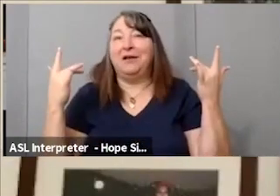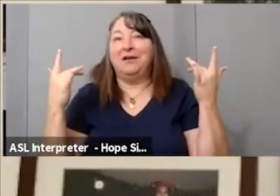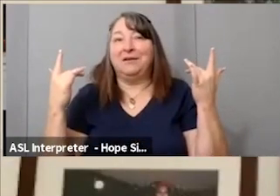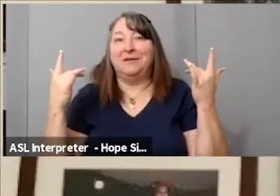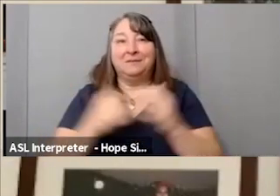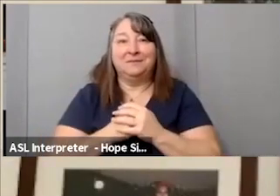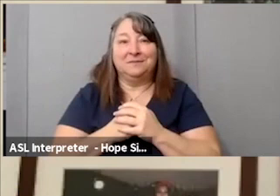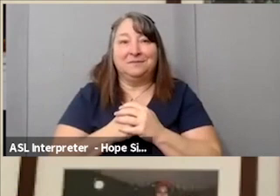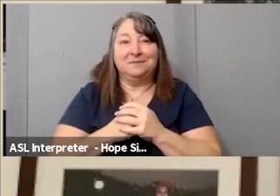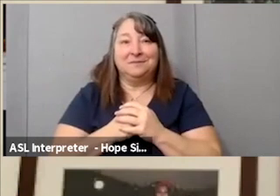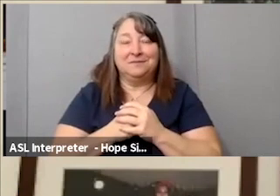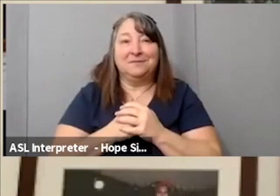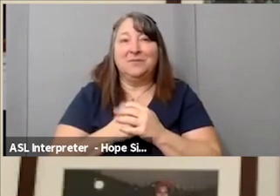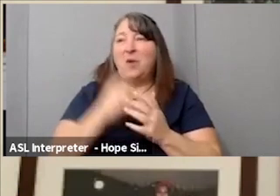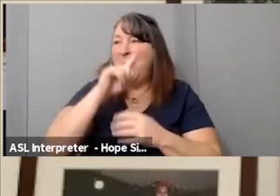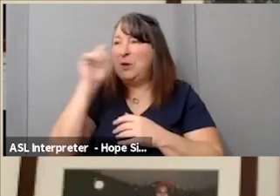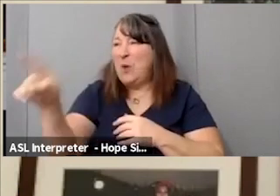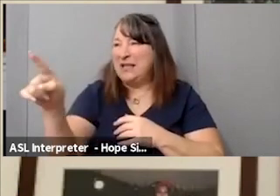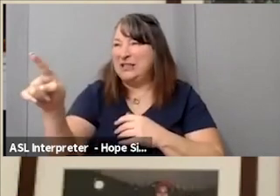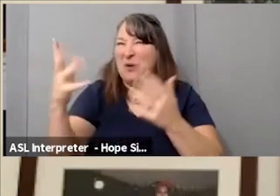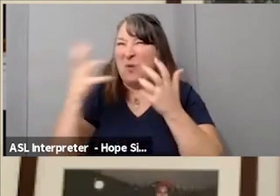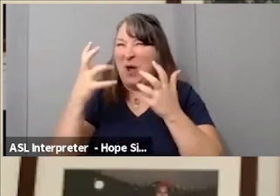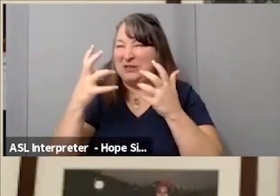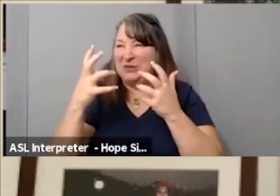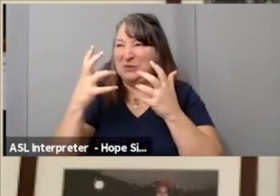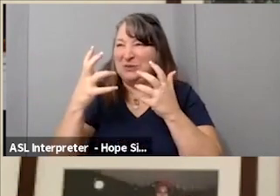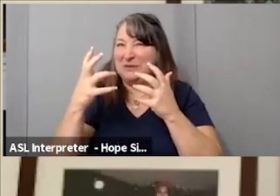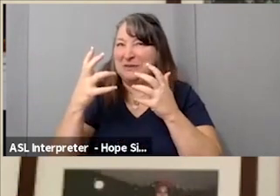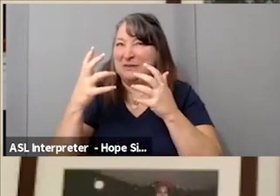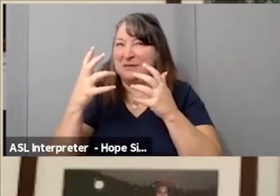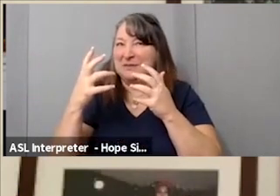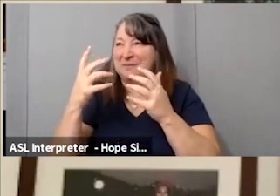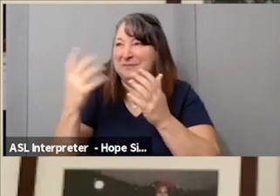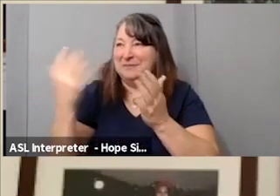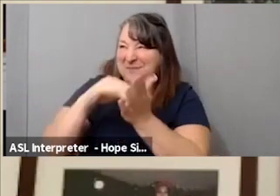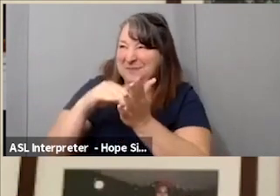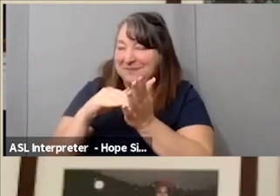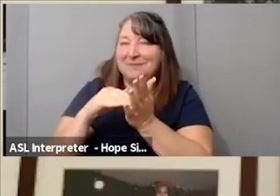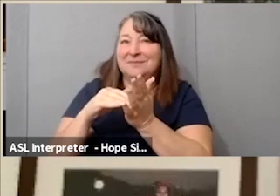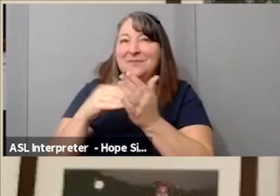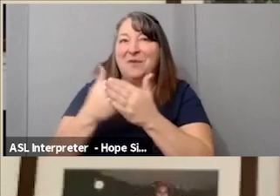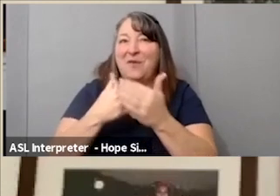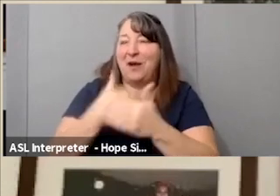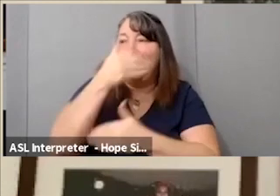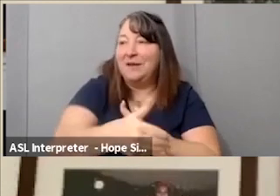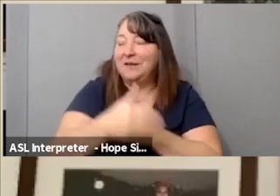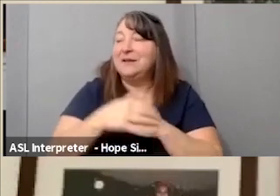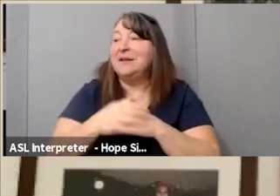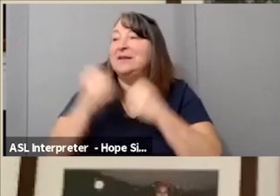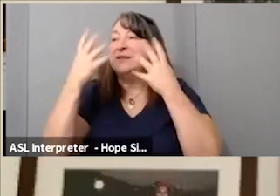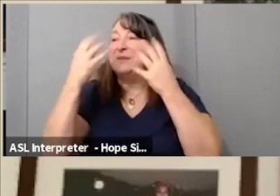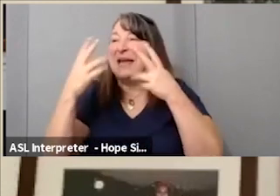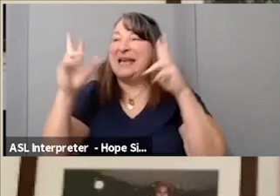I just want to close the loop on one question before I move back to Marley is, you know, there's a lot of gatekeepers